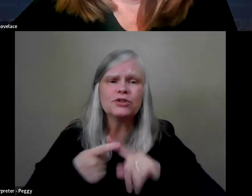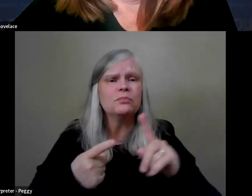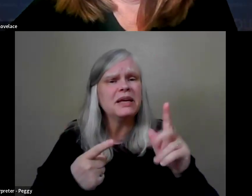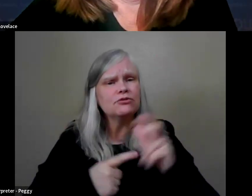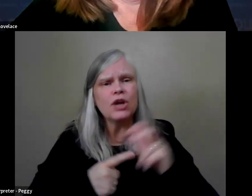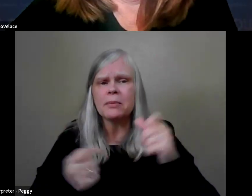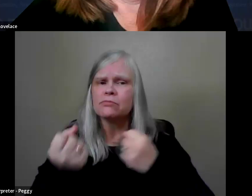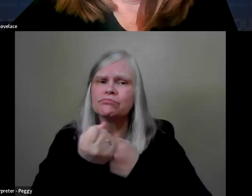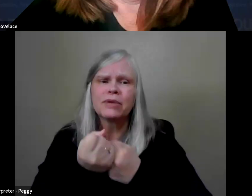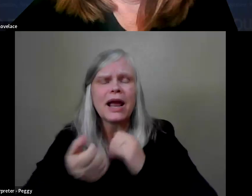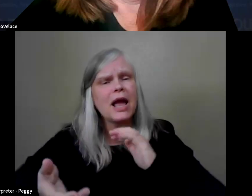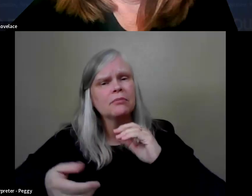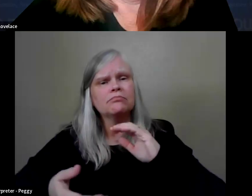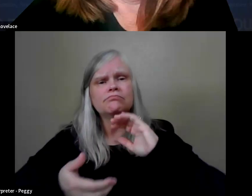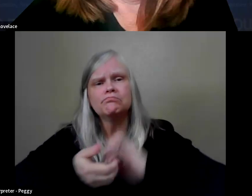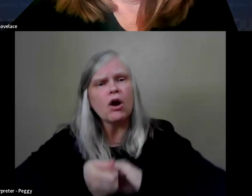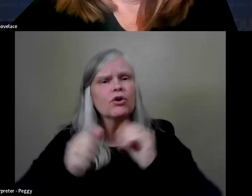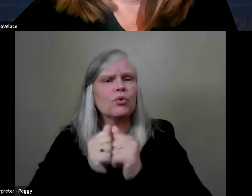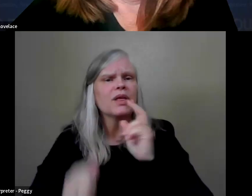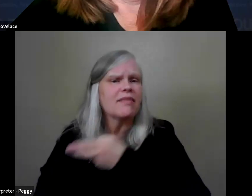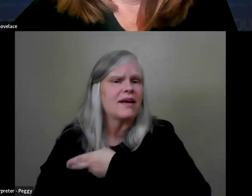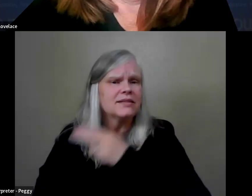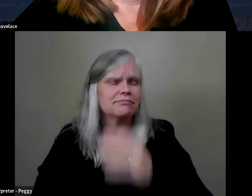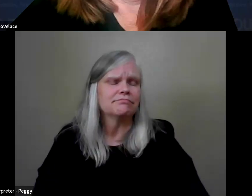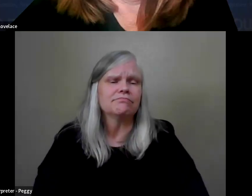organizations as well. So yeah.